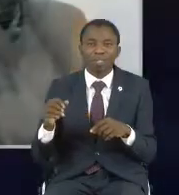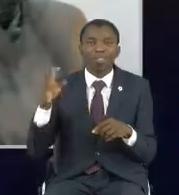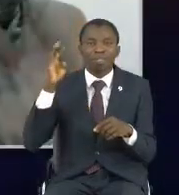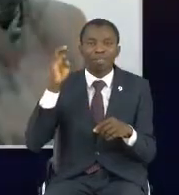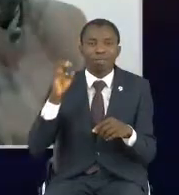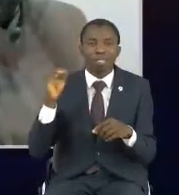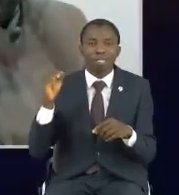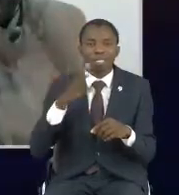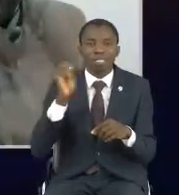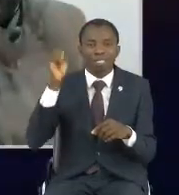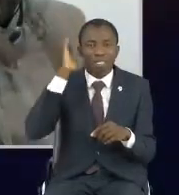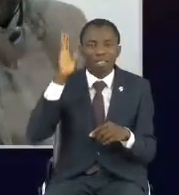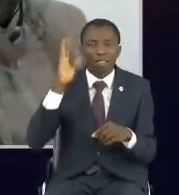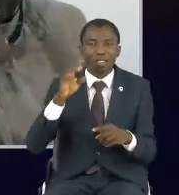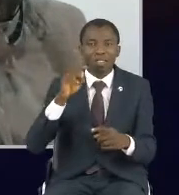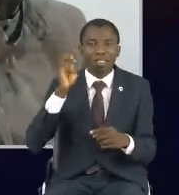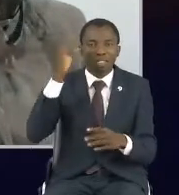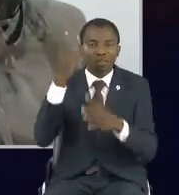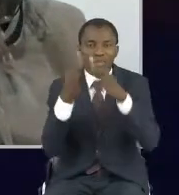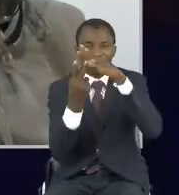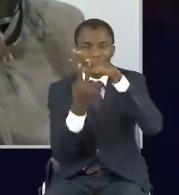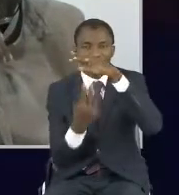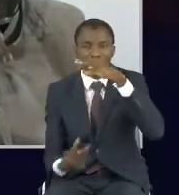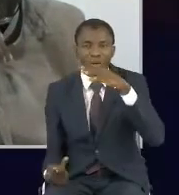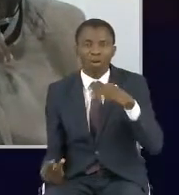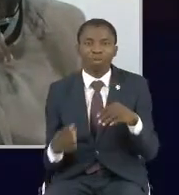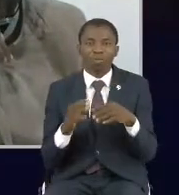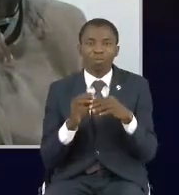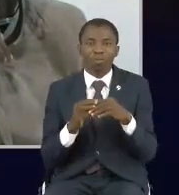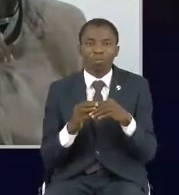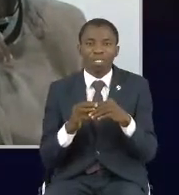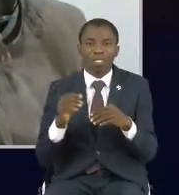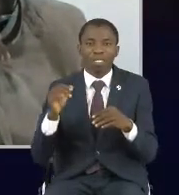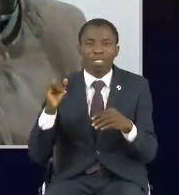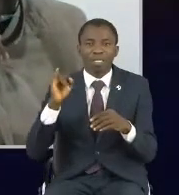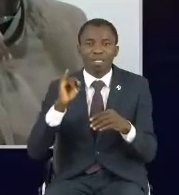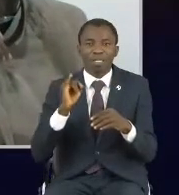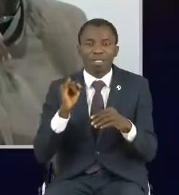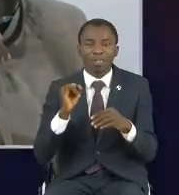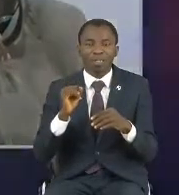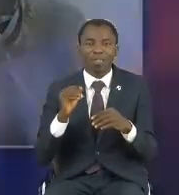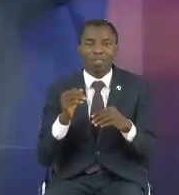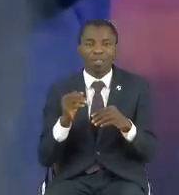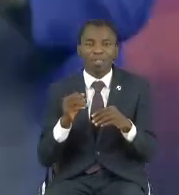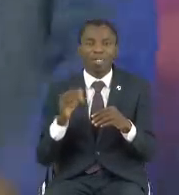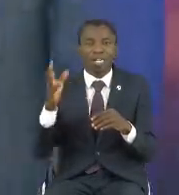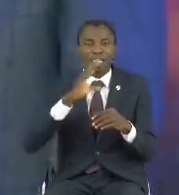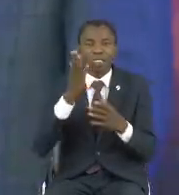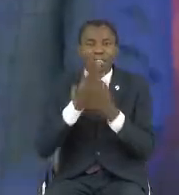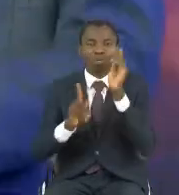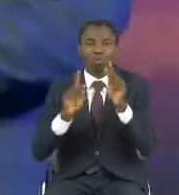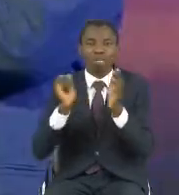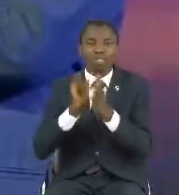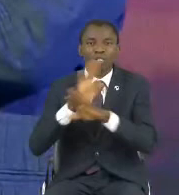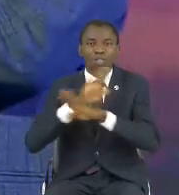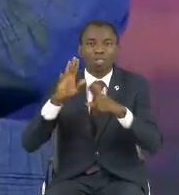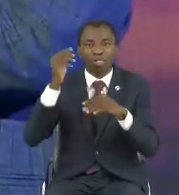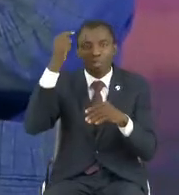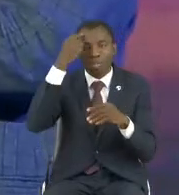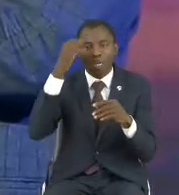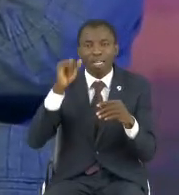there's somebody there that doesn't mind what the other people are saying. And he's saying, I